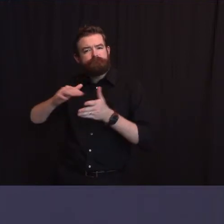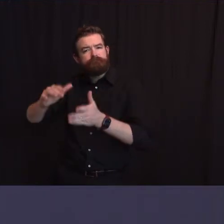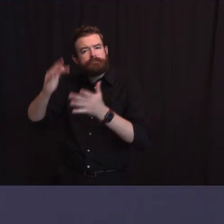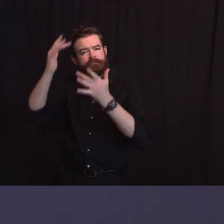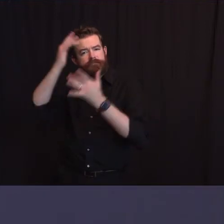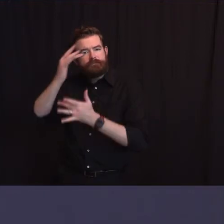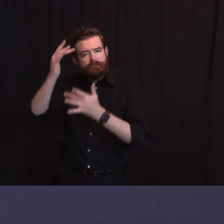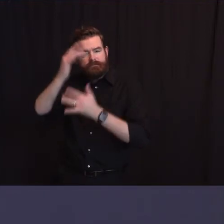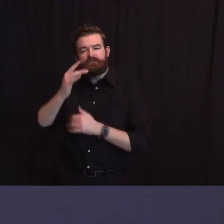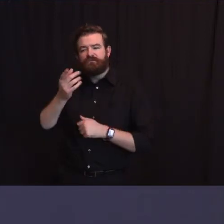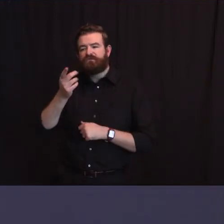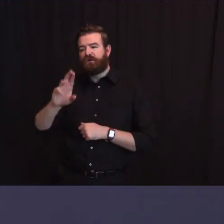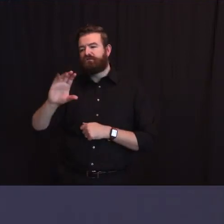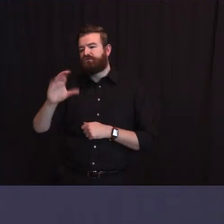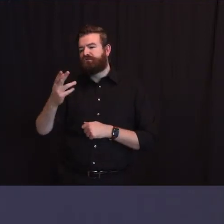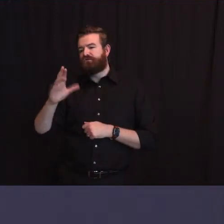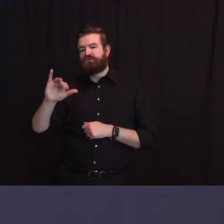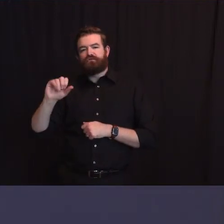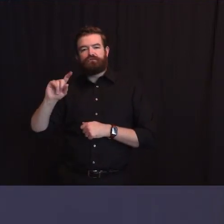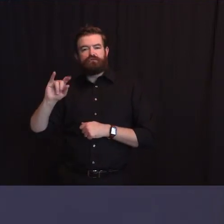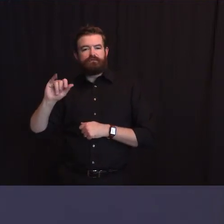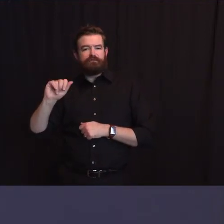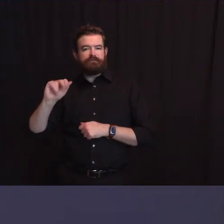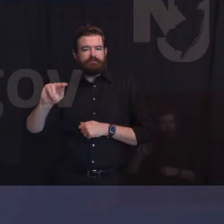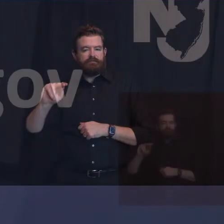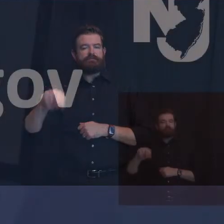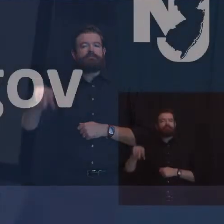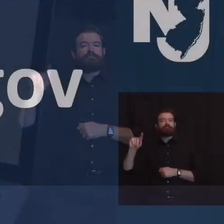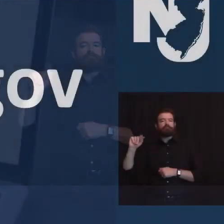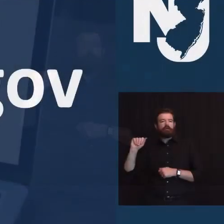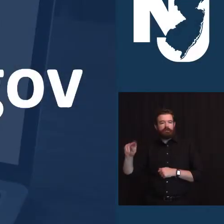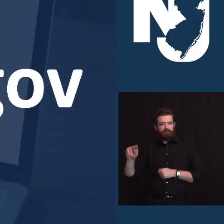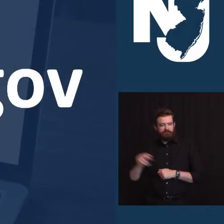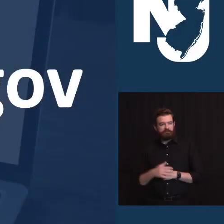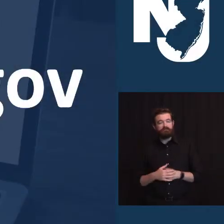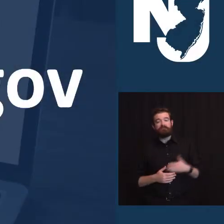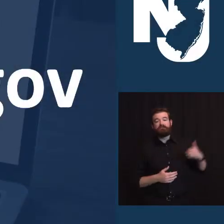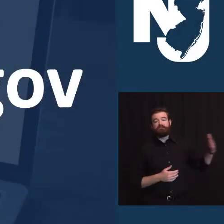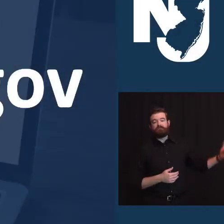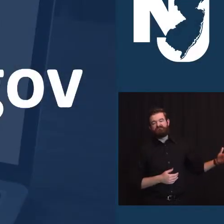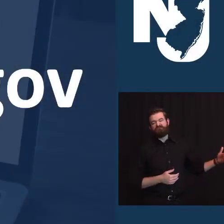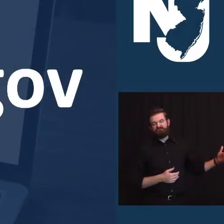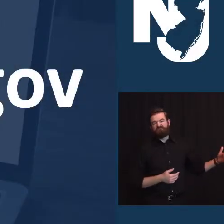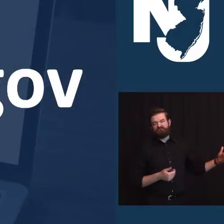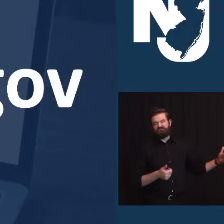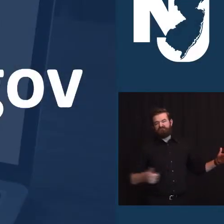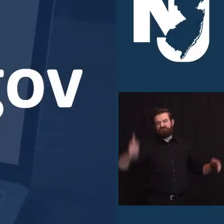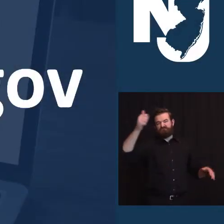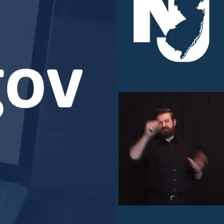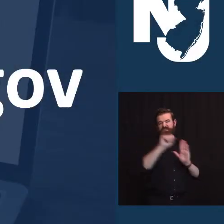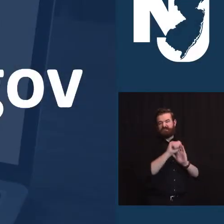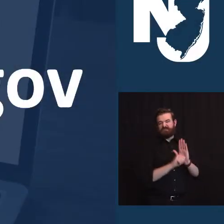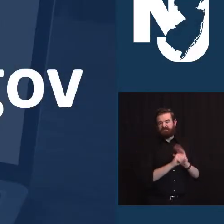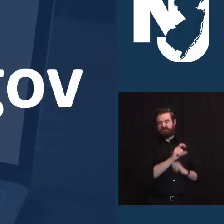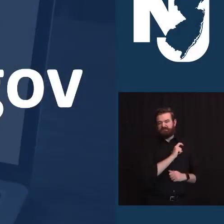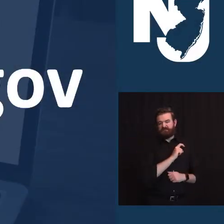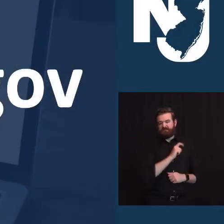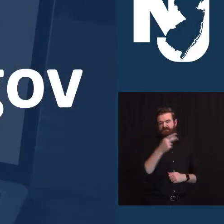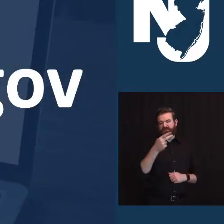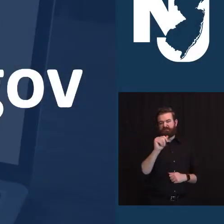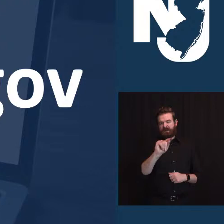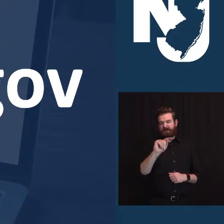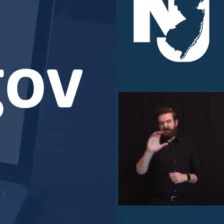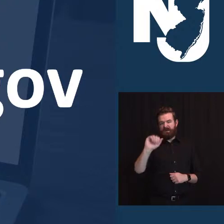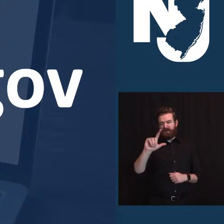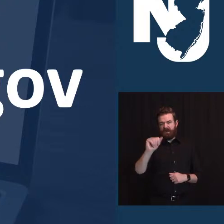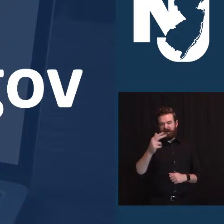my left, another guy who needs no introduction, the Superintendent of the State Police, Colonel Pat Callahan. We have Chief Counsel Paramel Garg and a